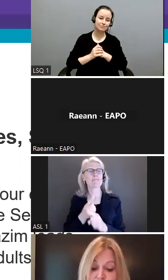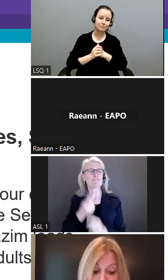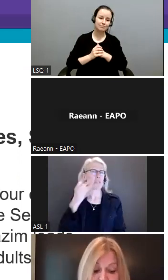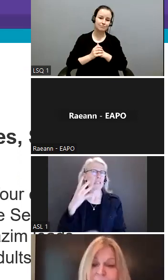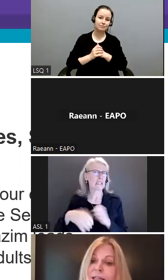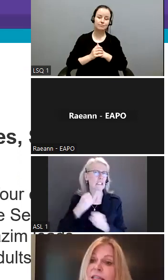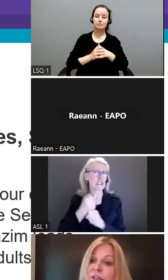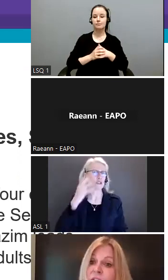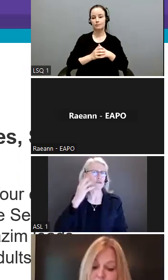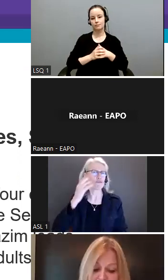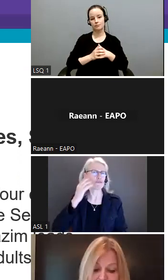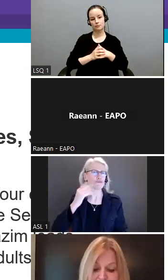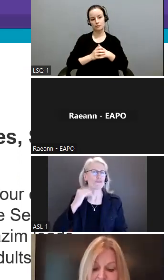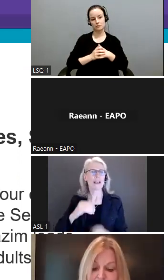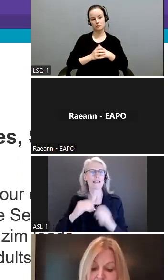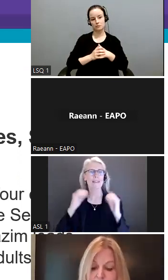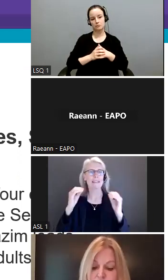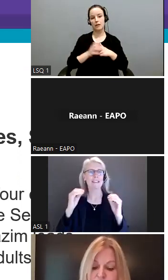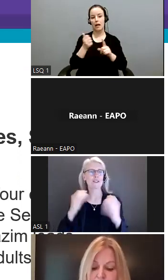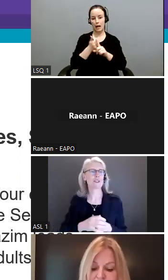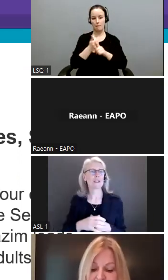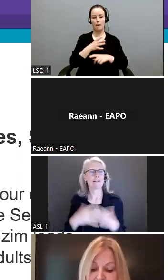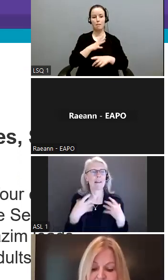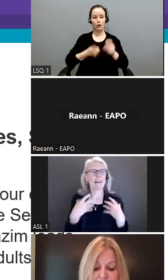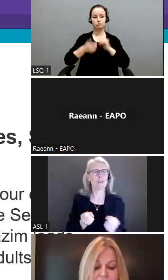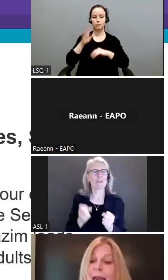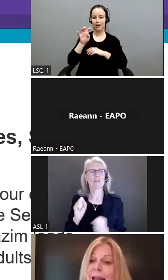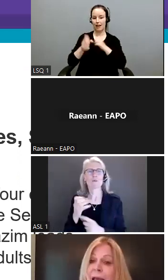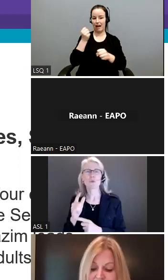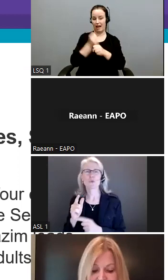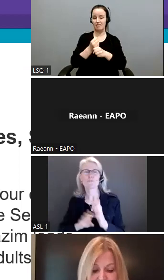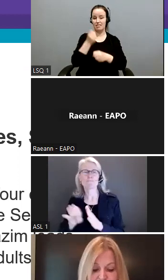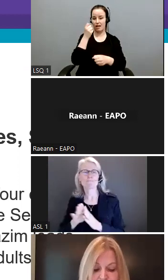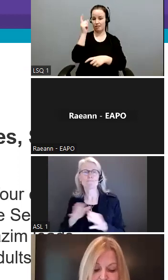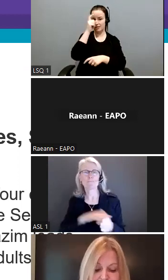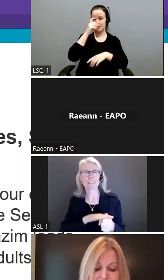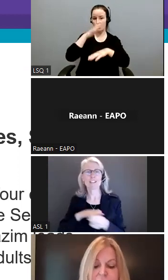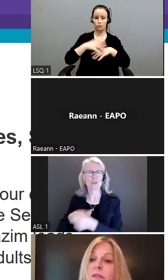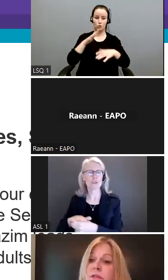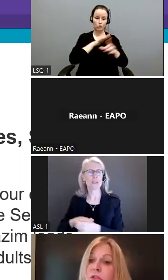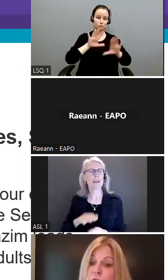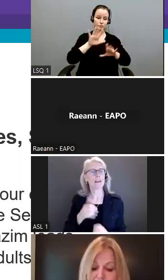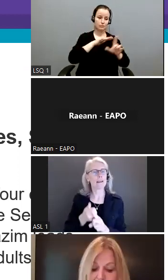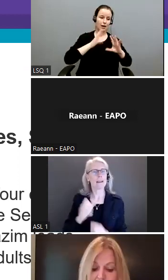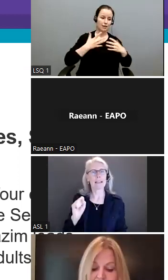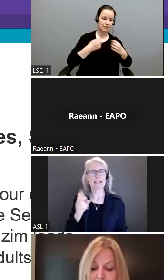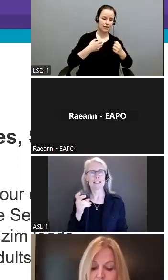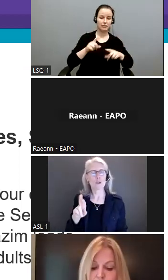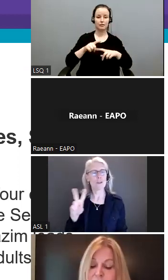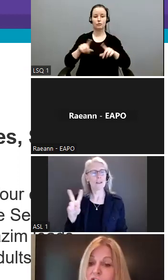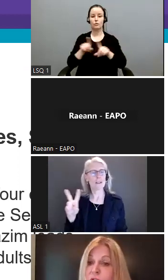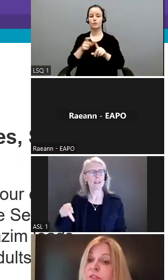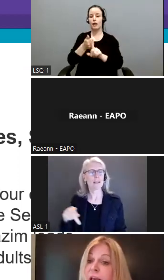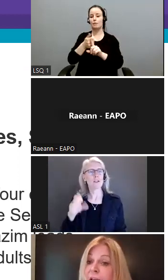over 4 decades of experience in health and social development sectors. And as the Senior Vice President, Social Impact and